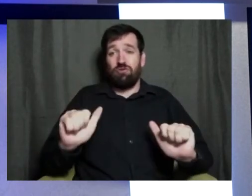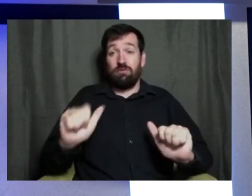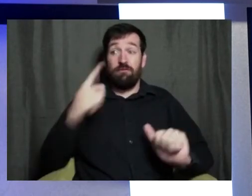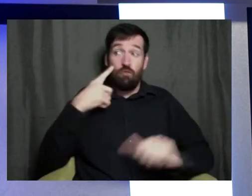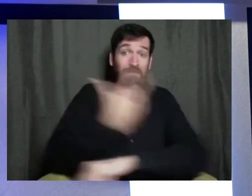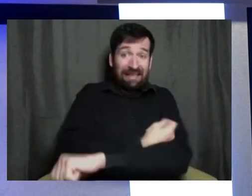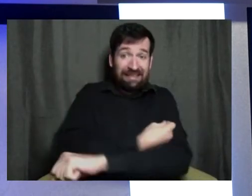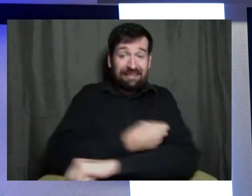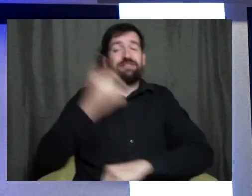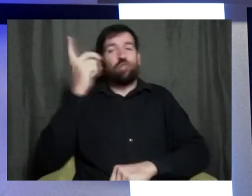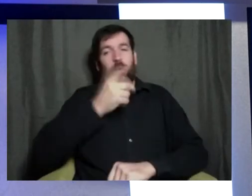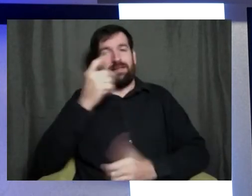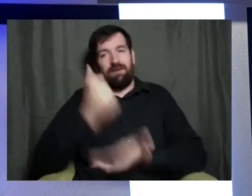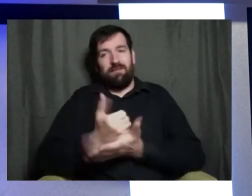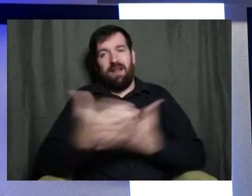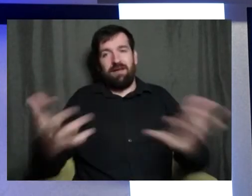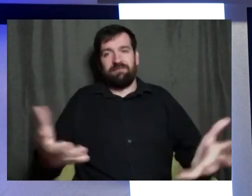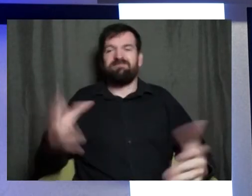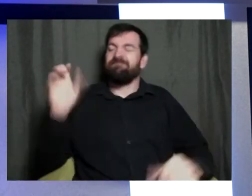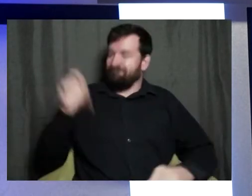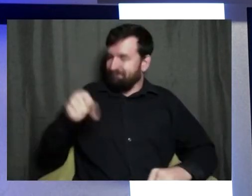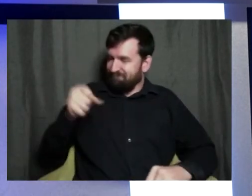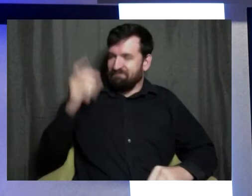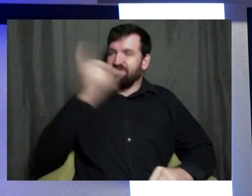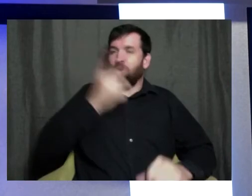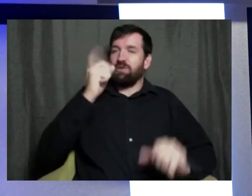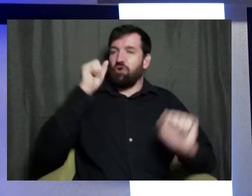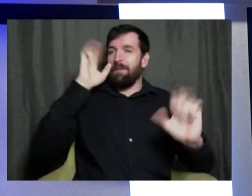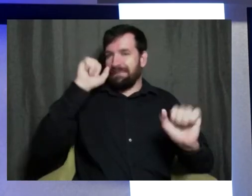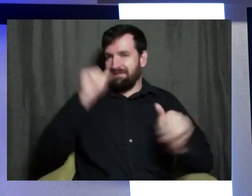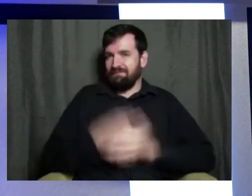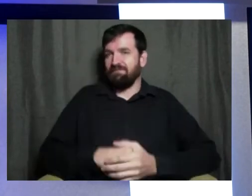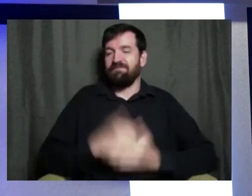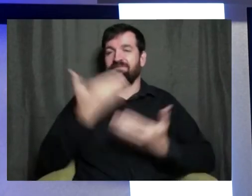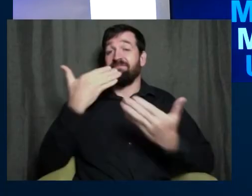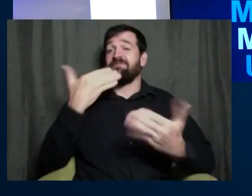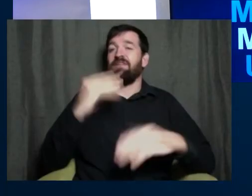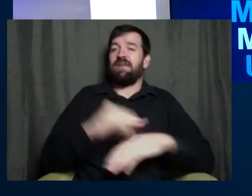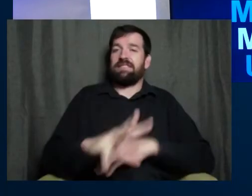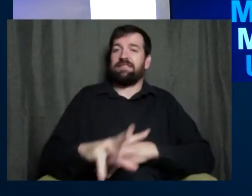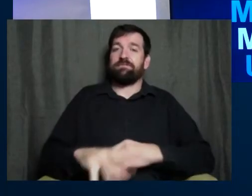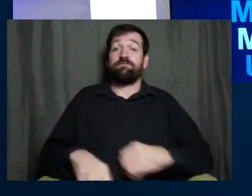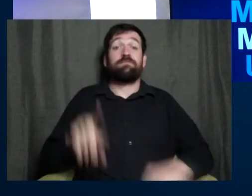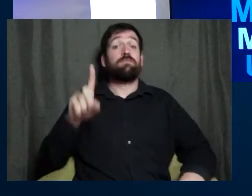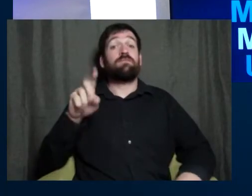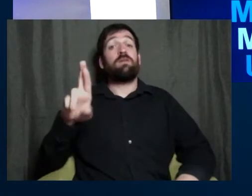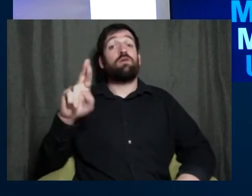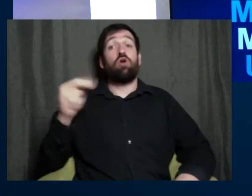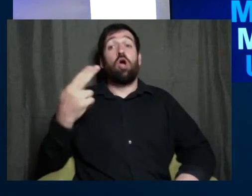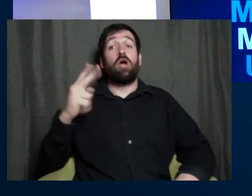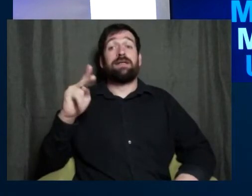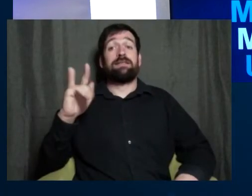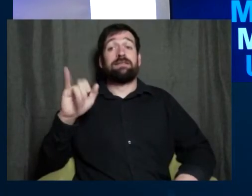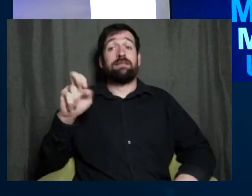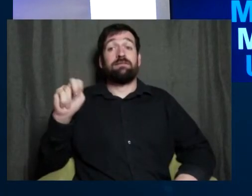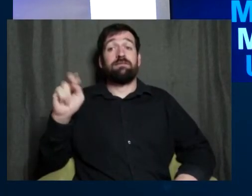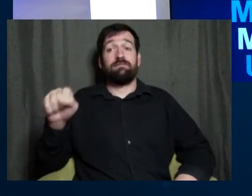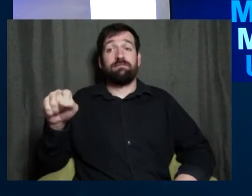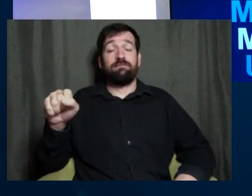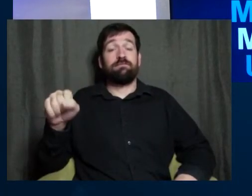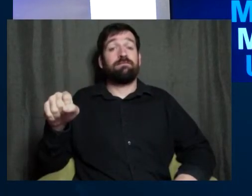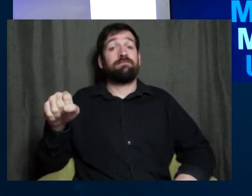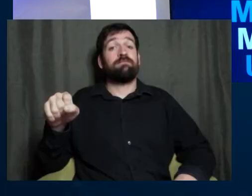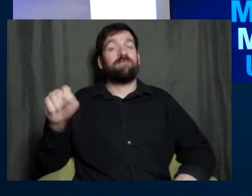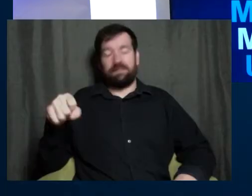go a long way. Donuts are amazing. Great advice. Thank you. All right. Dr. Hawkinson, final thoughts today. Yeah, I mean, I would agree with